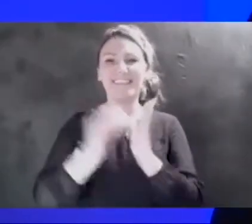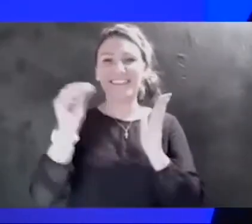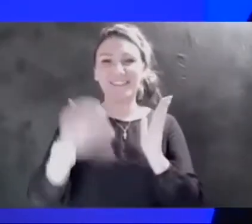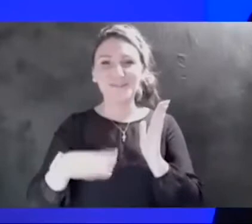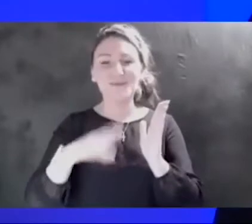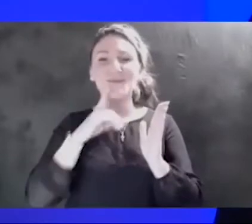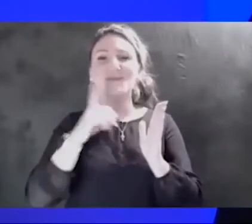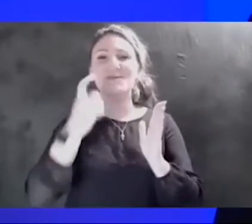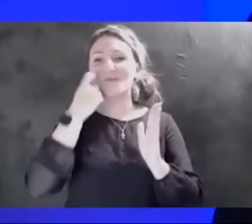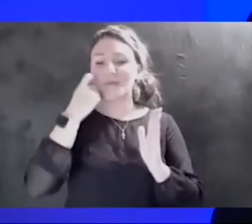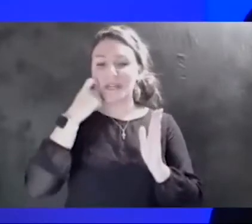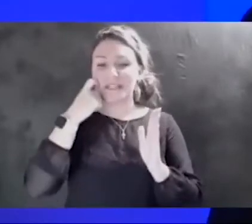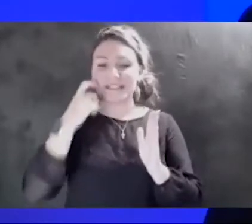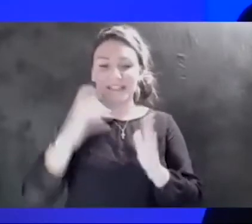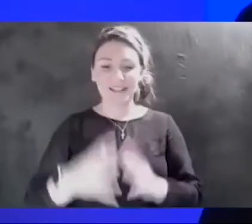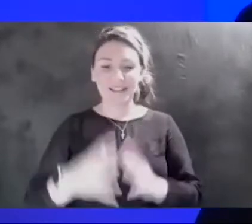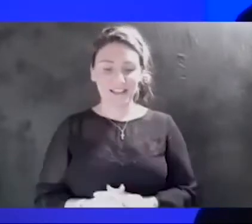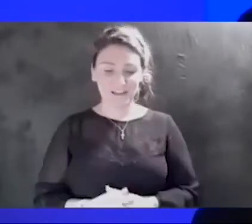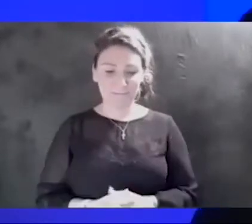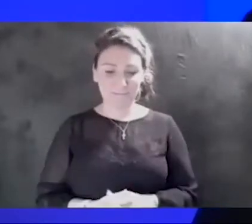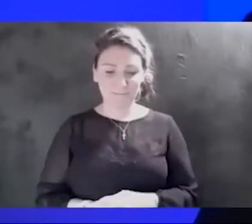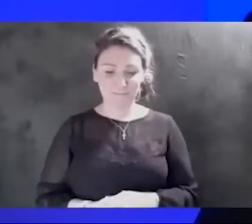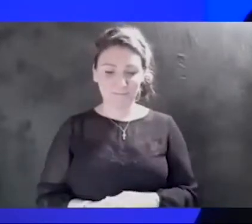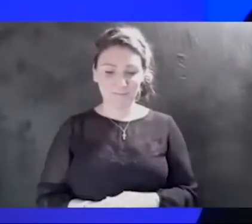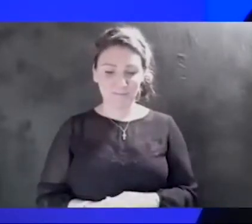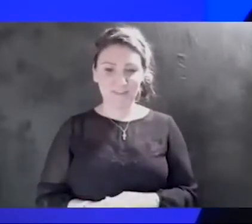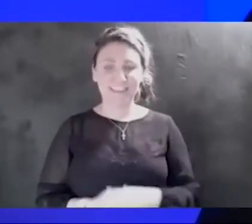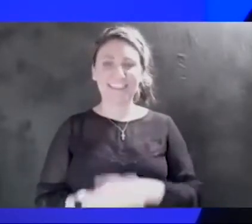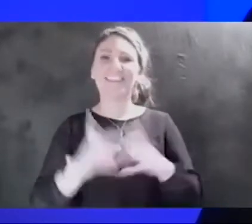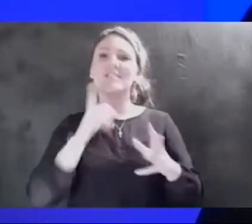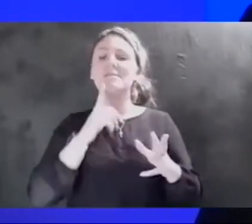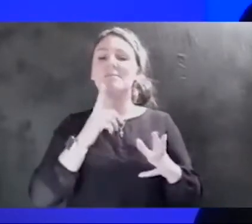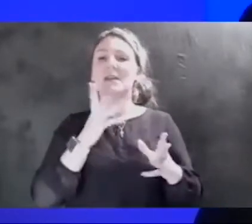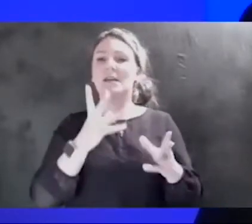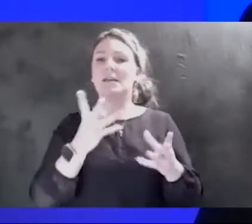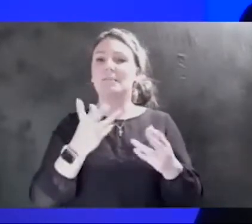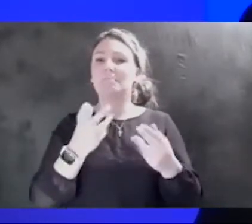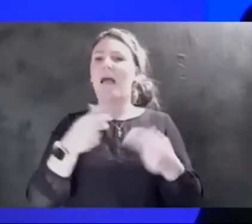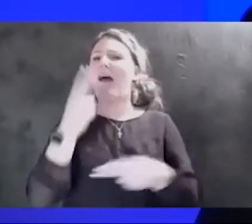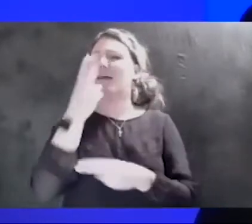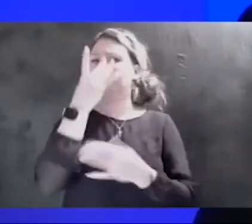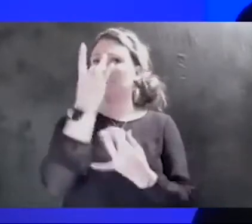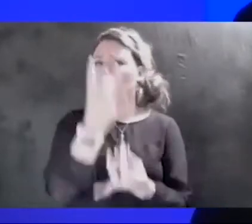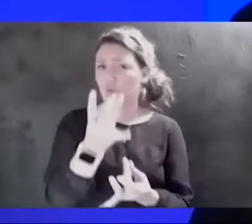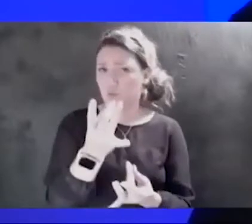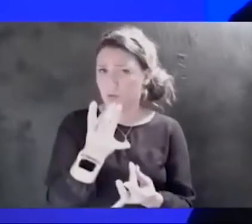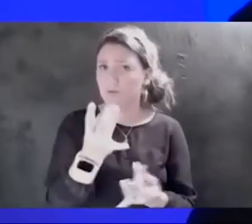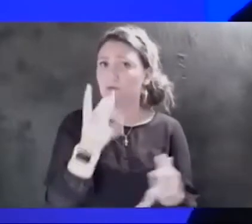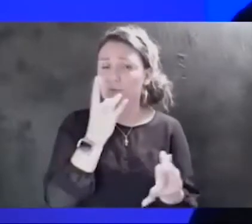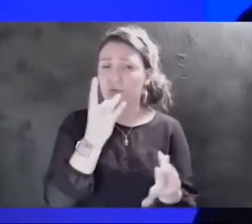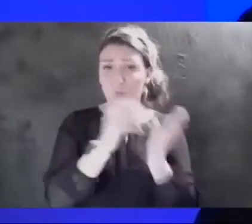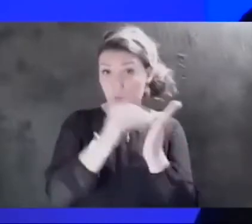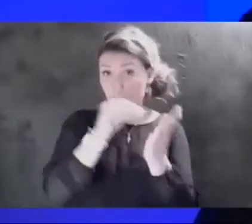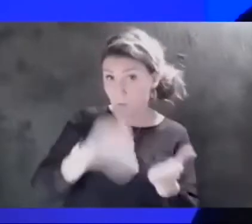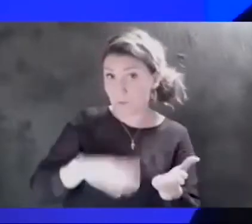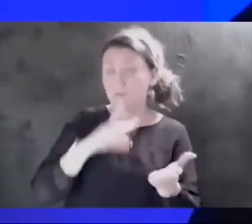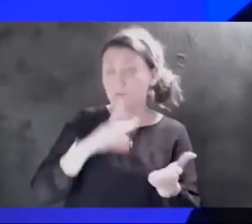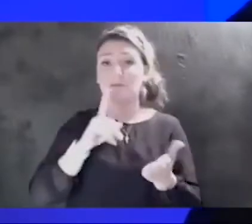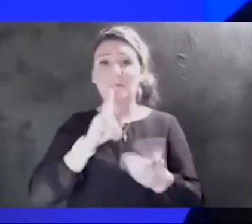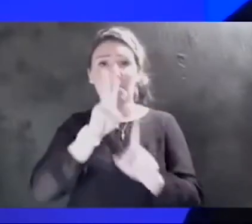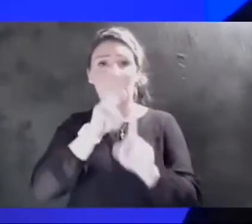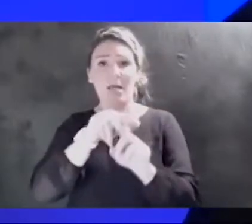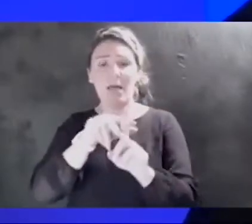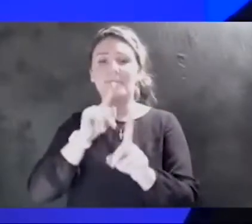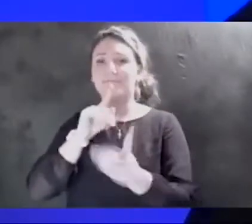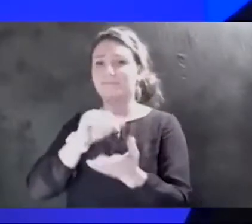recently there's been an uptick in interest, and so the students that are applying, and so Dr. Moser was right, we had